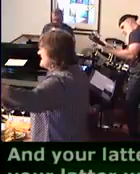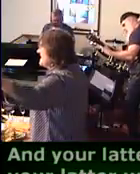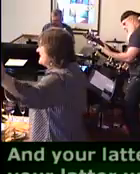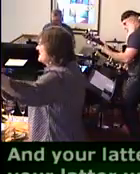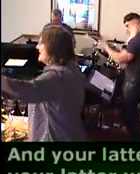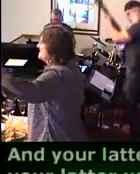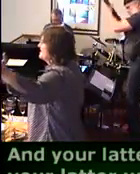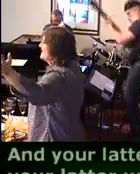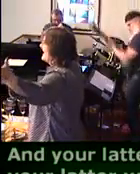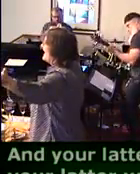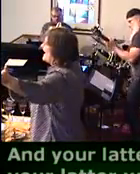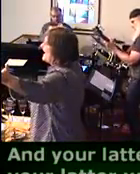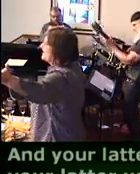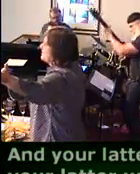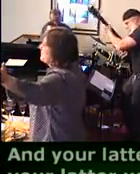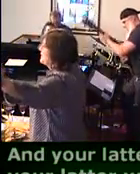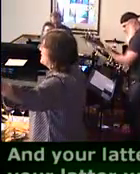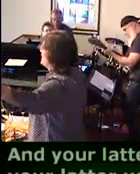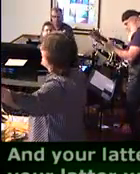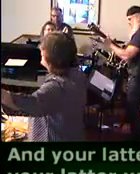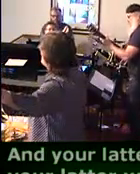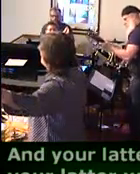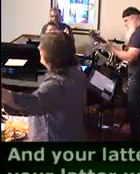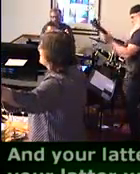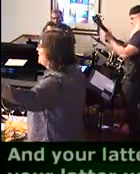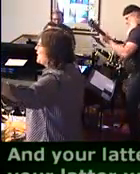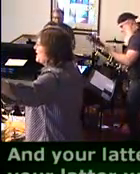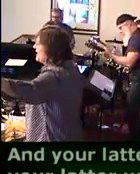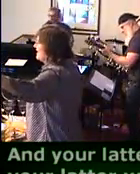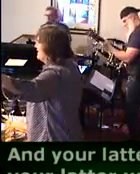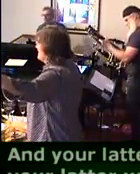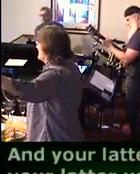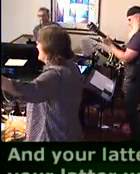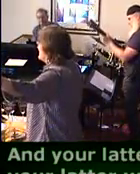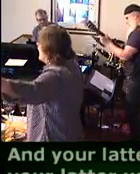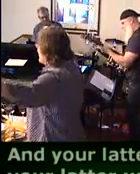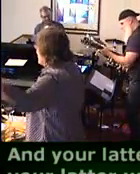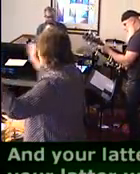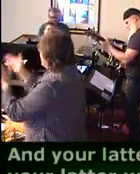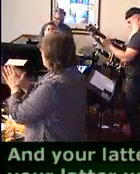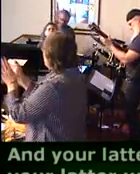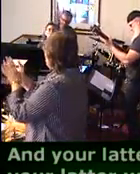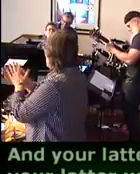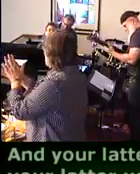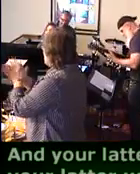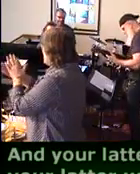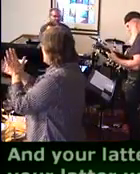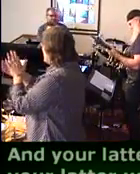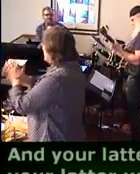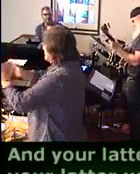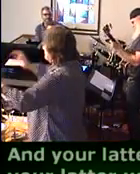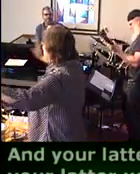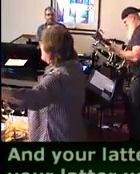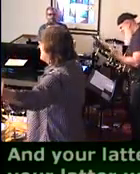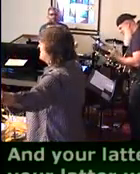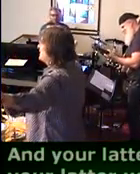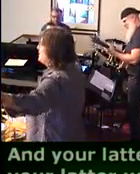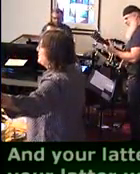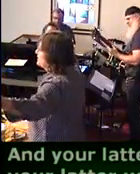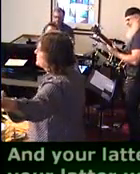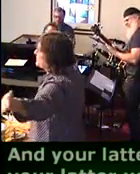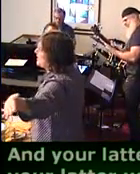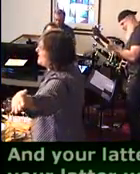are and the L will be greater the